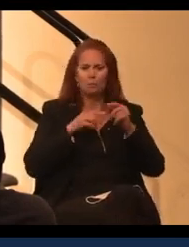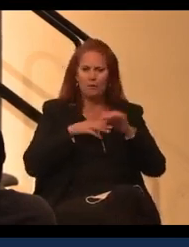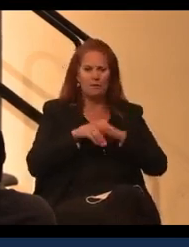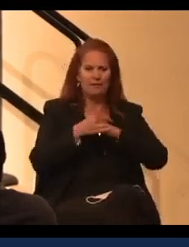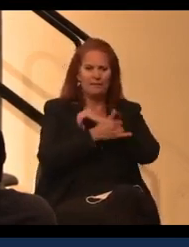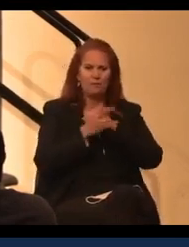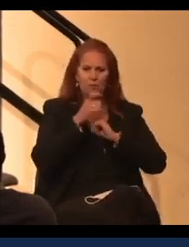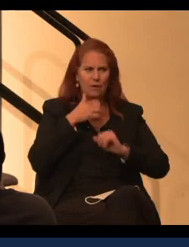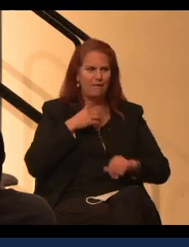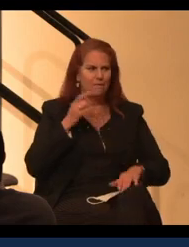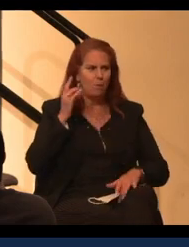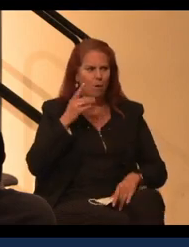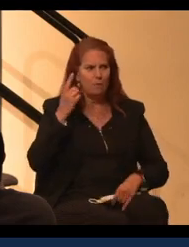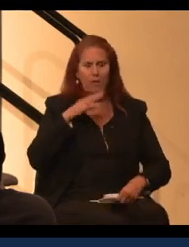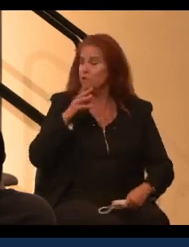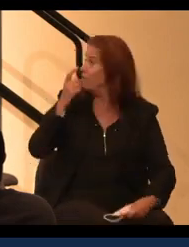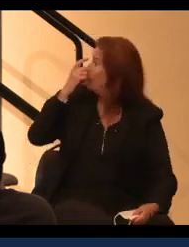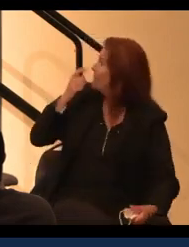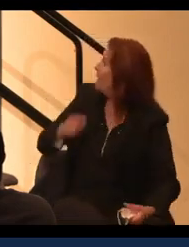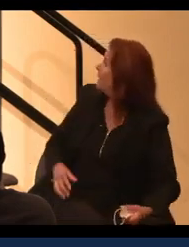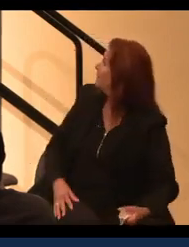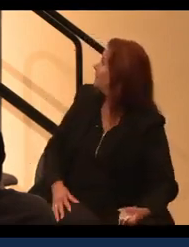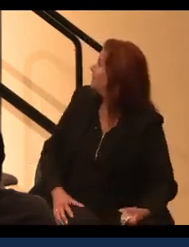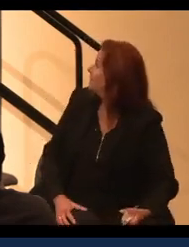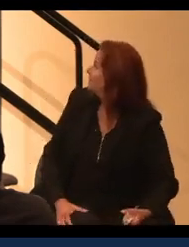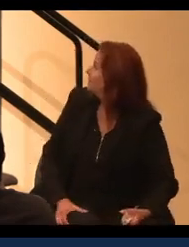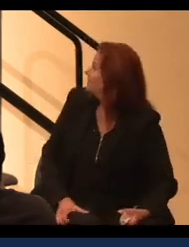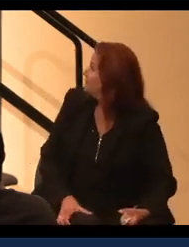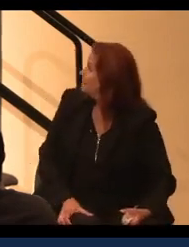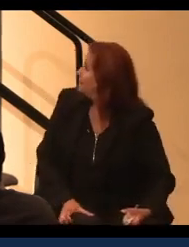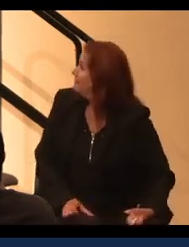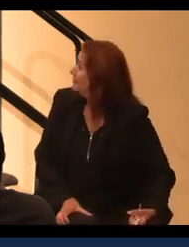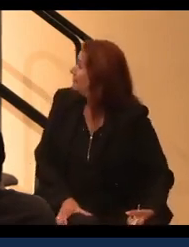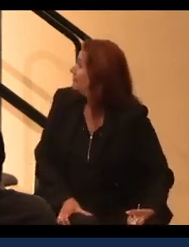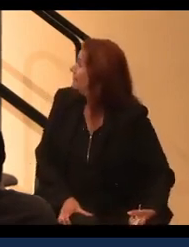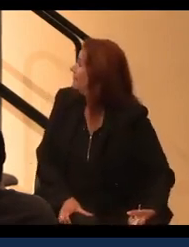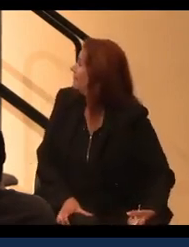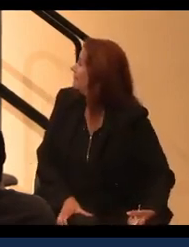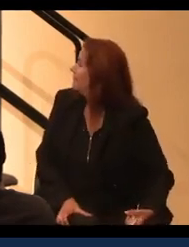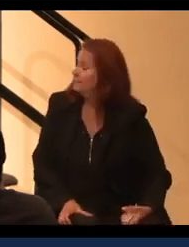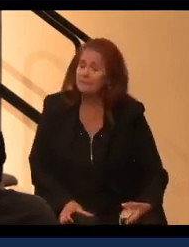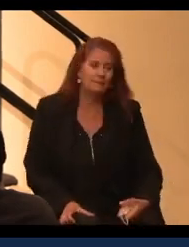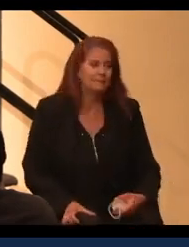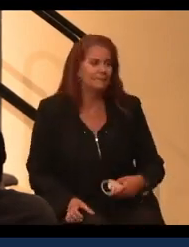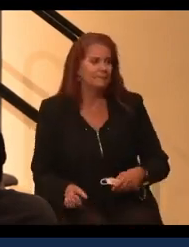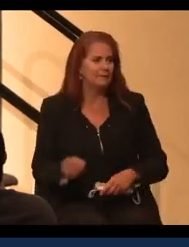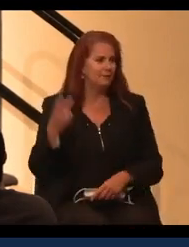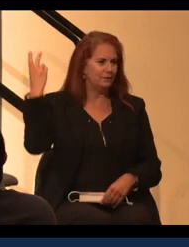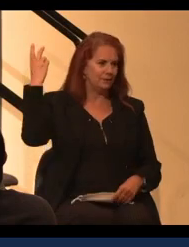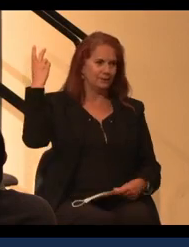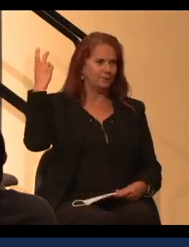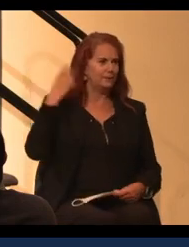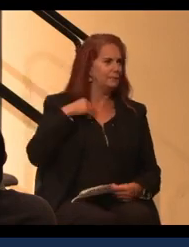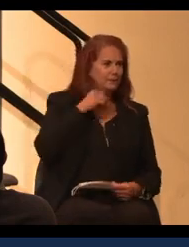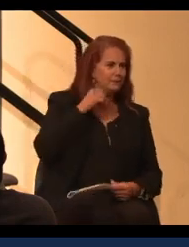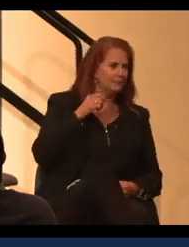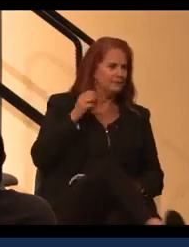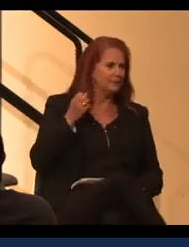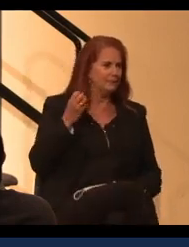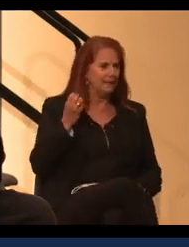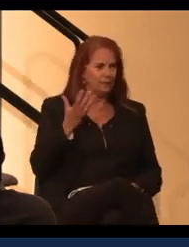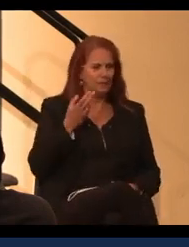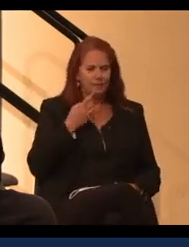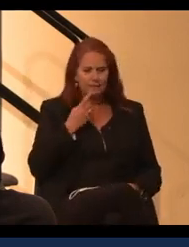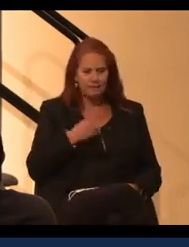who have horrible thoughts on their mind. There's an unbelievable hatred of us, referring to those from Muslim-majority countries, again,